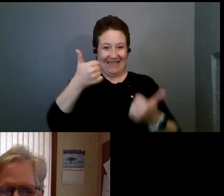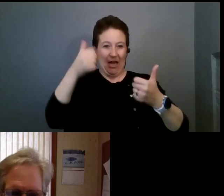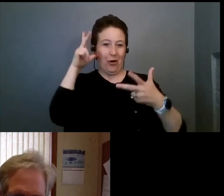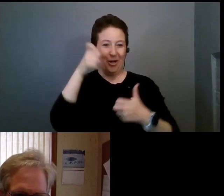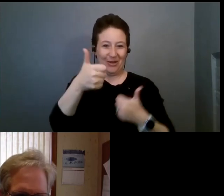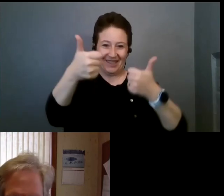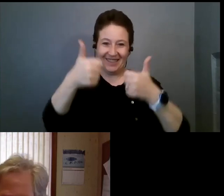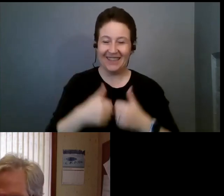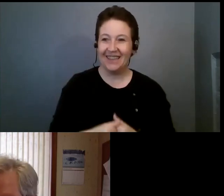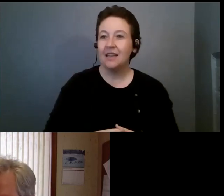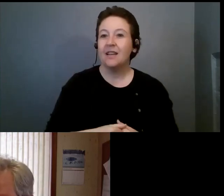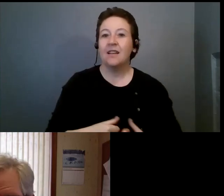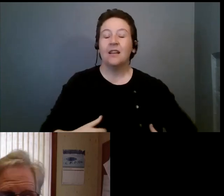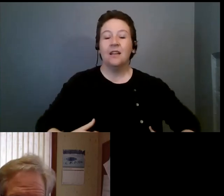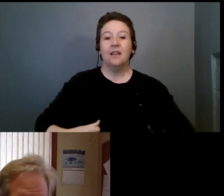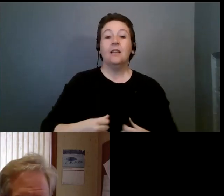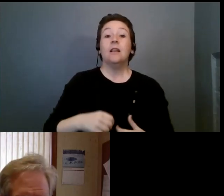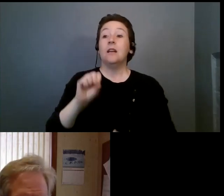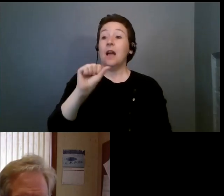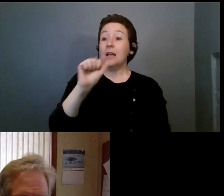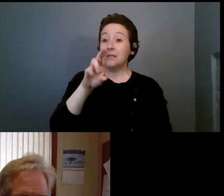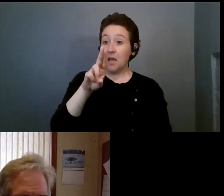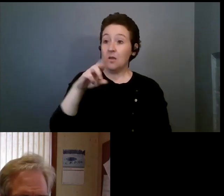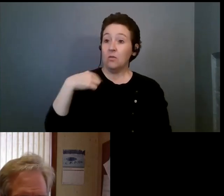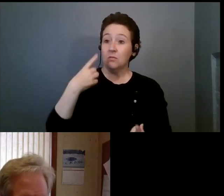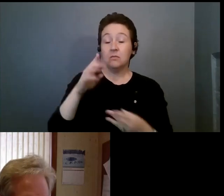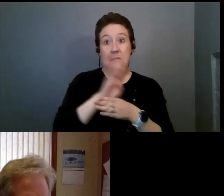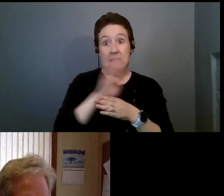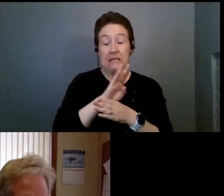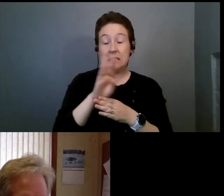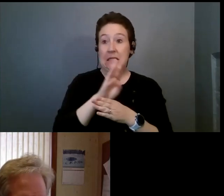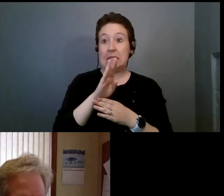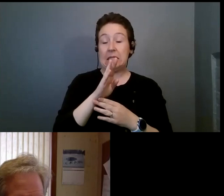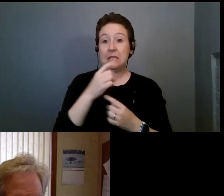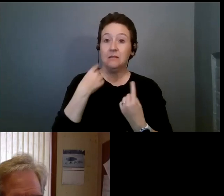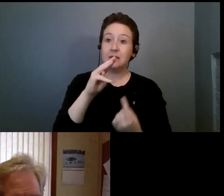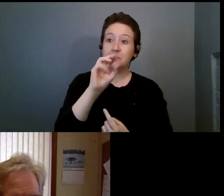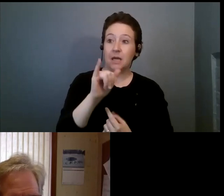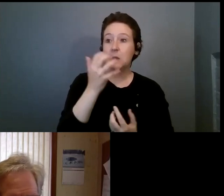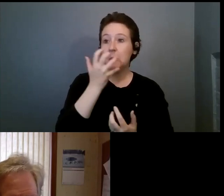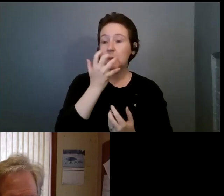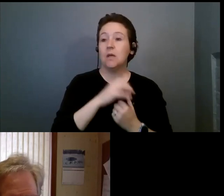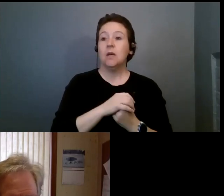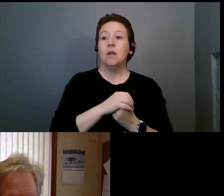you. St. Ambrose has been pretty busy since May,